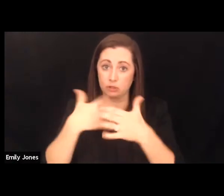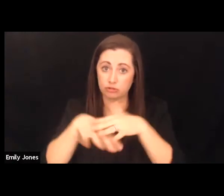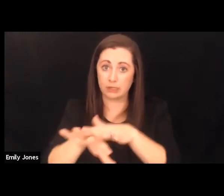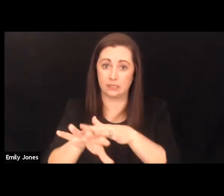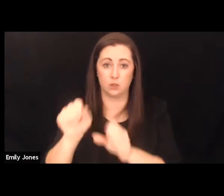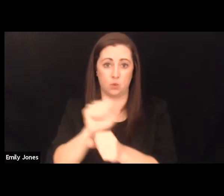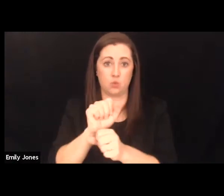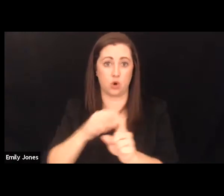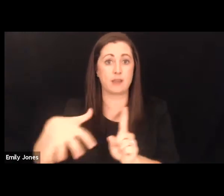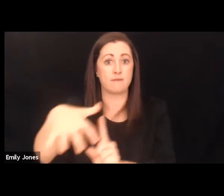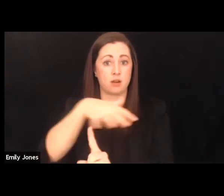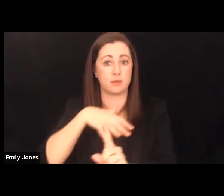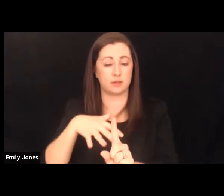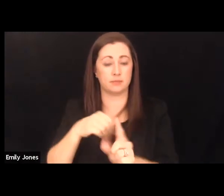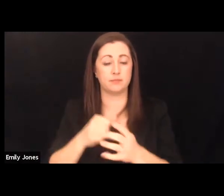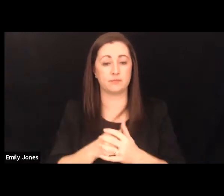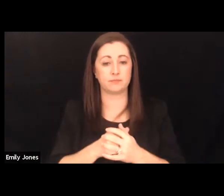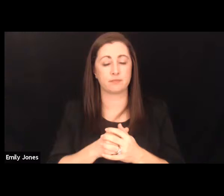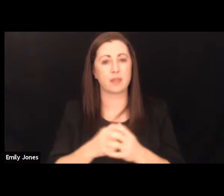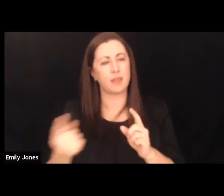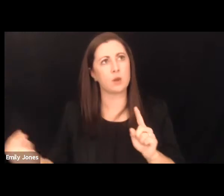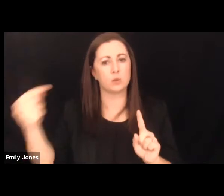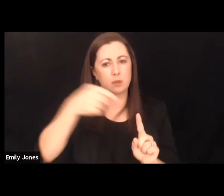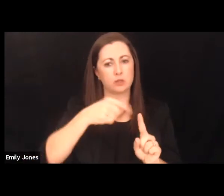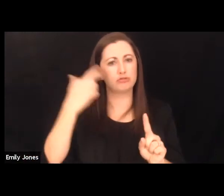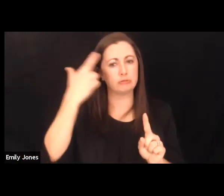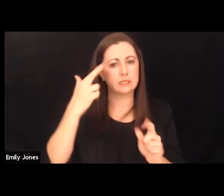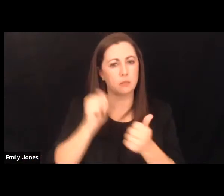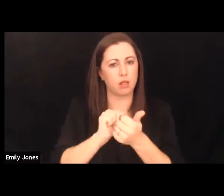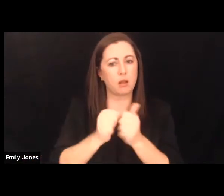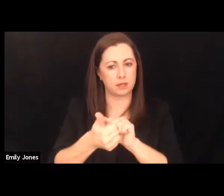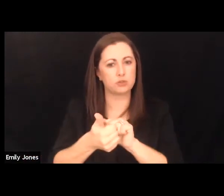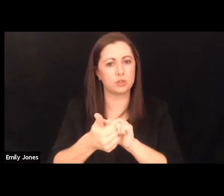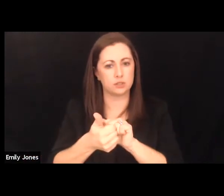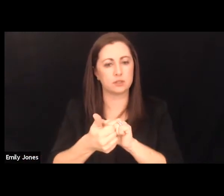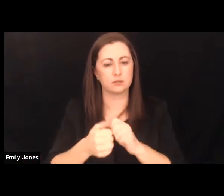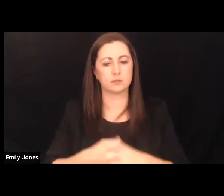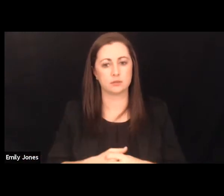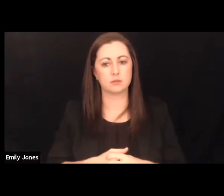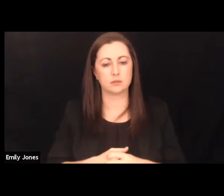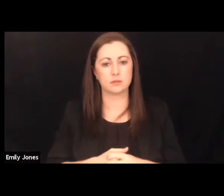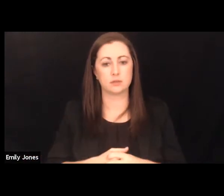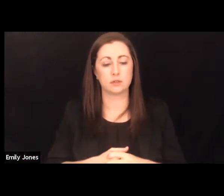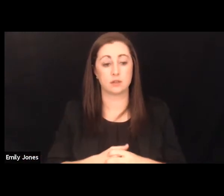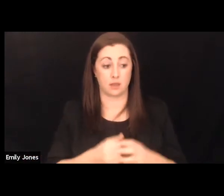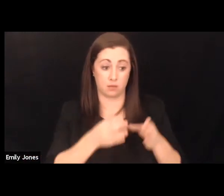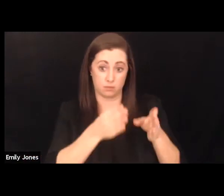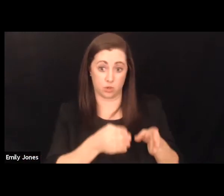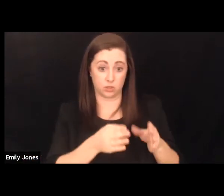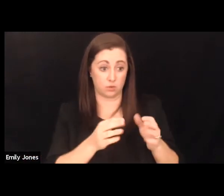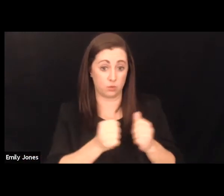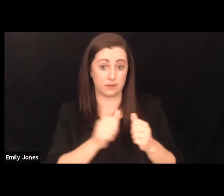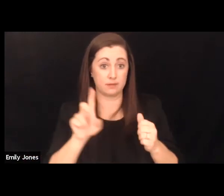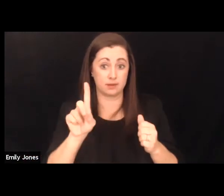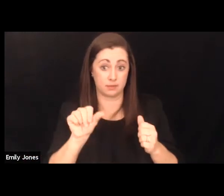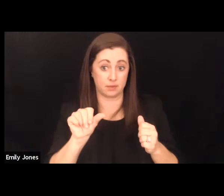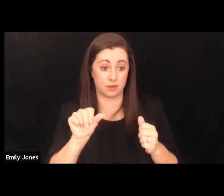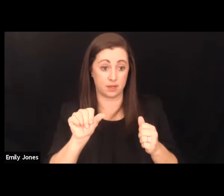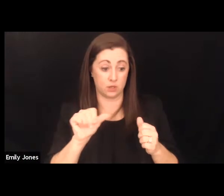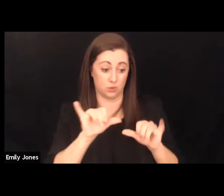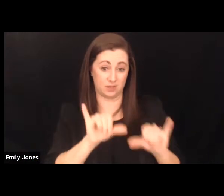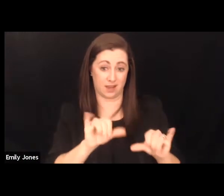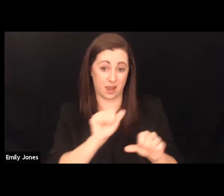reasonable accommodations again, reasonable accommodations. For a person with a disability to be able to be in this work environment, they're gonna need